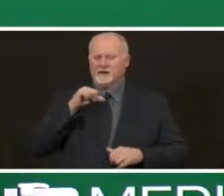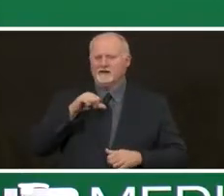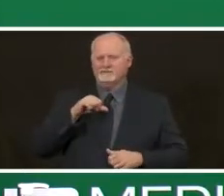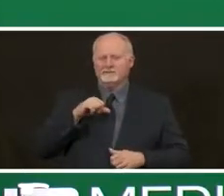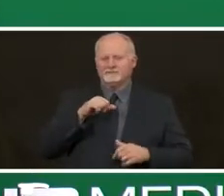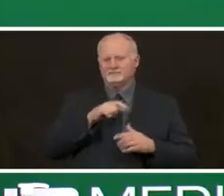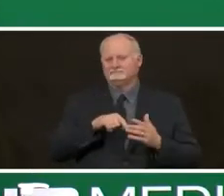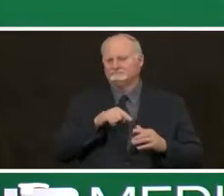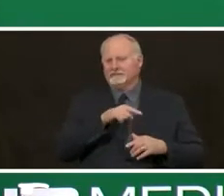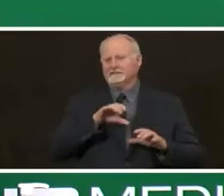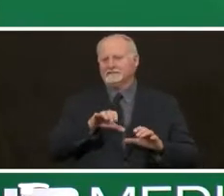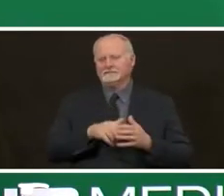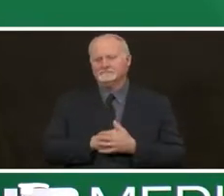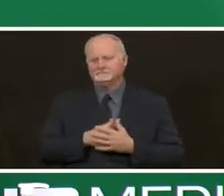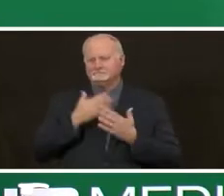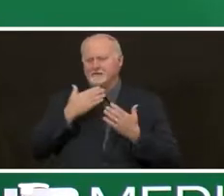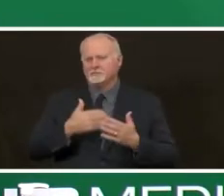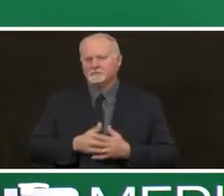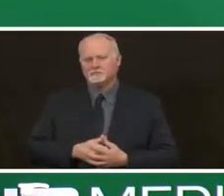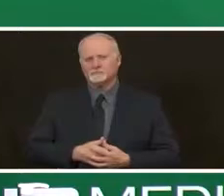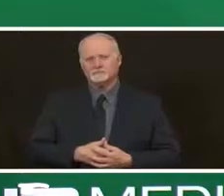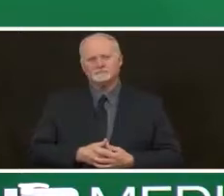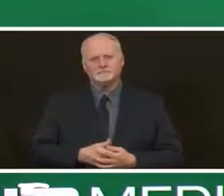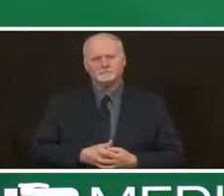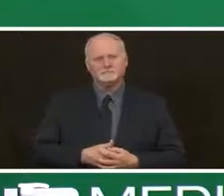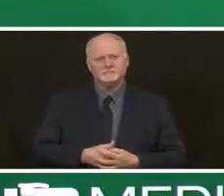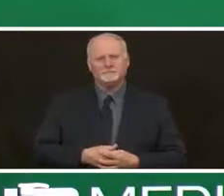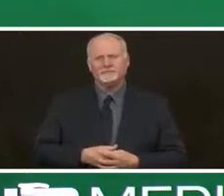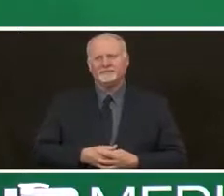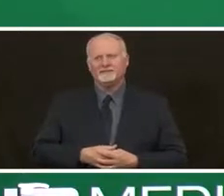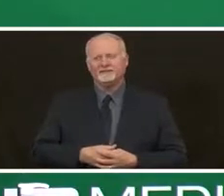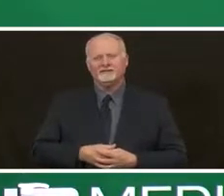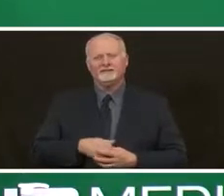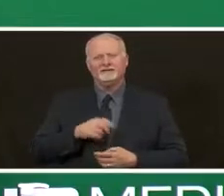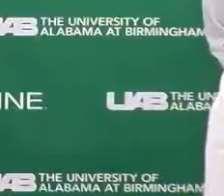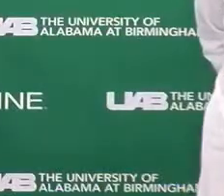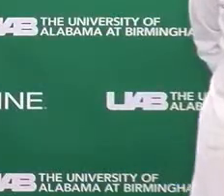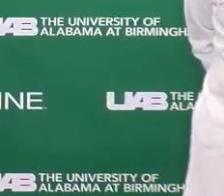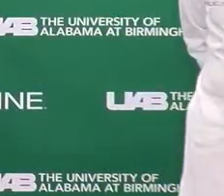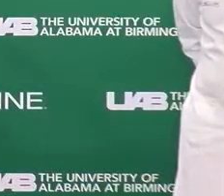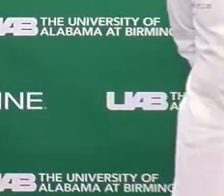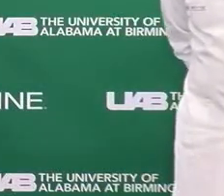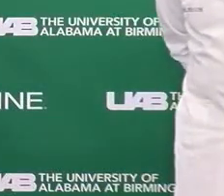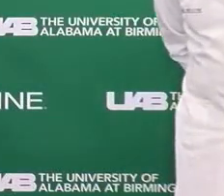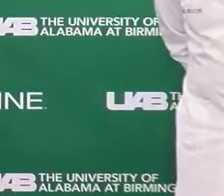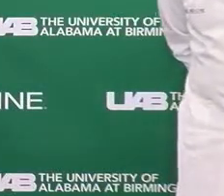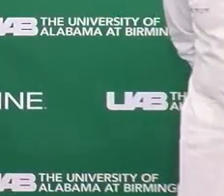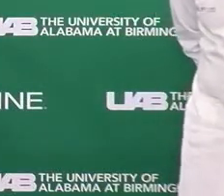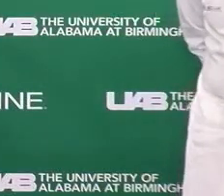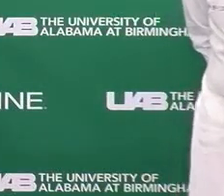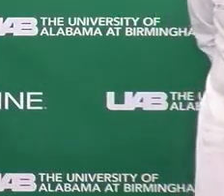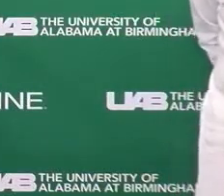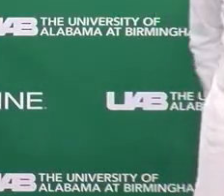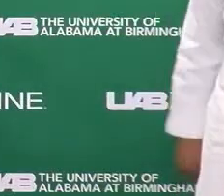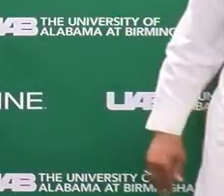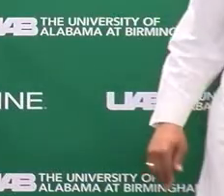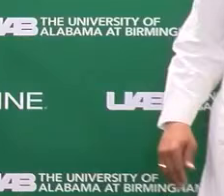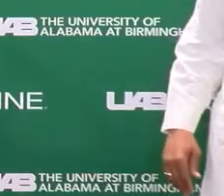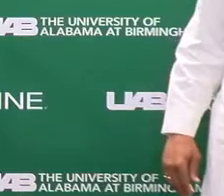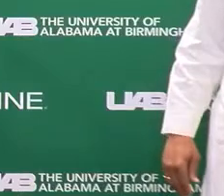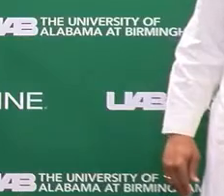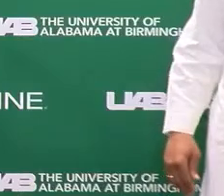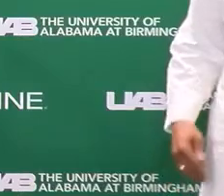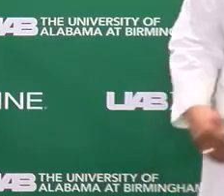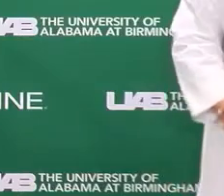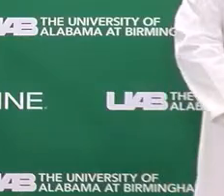this way. Thank you. Dr. Locke, the next question will be for you. You touched on this in your presentation, but a